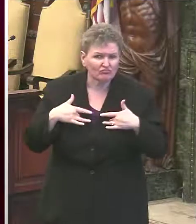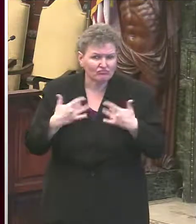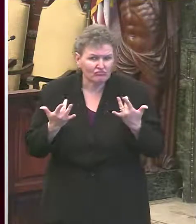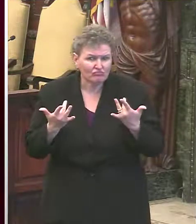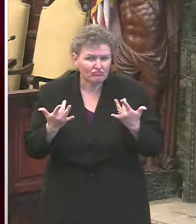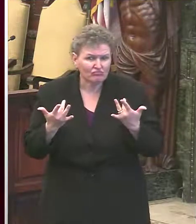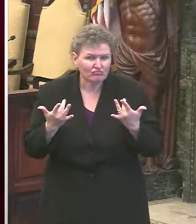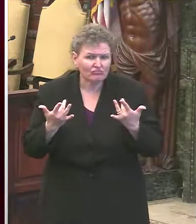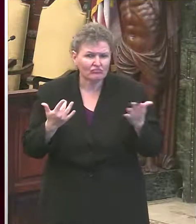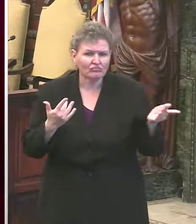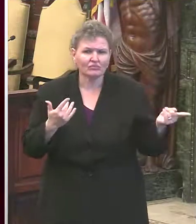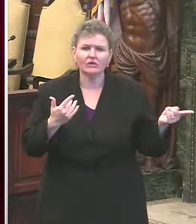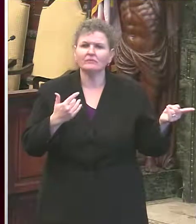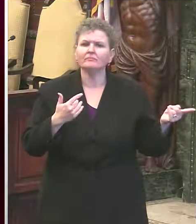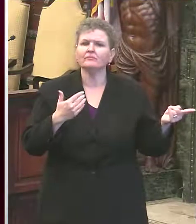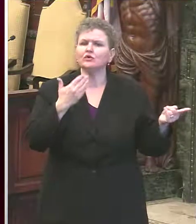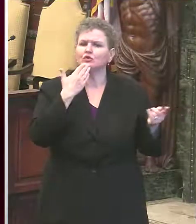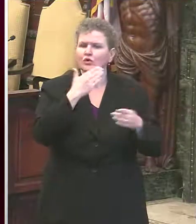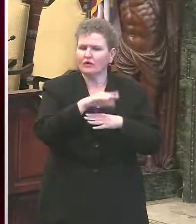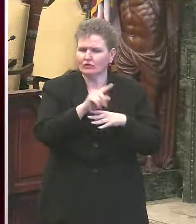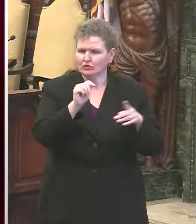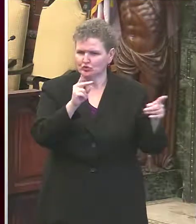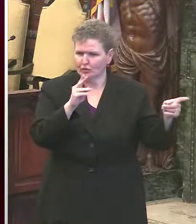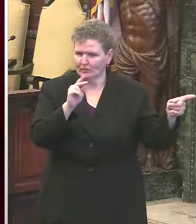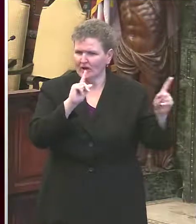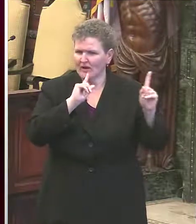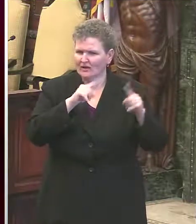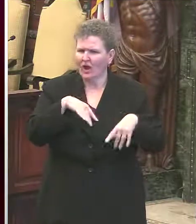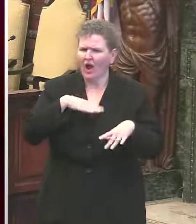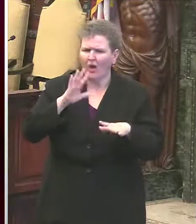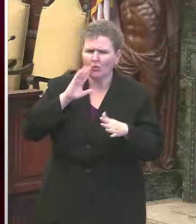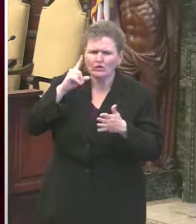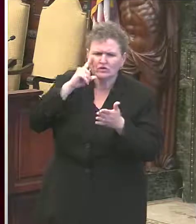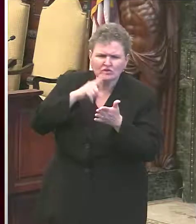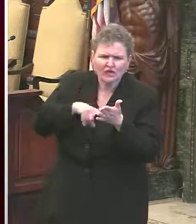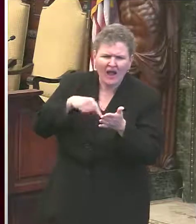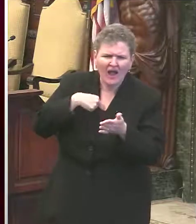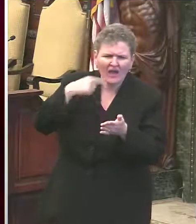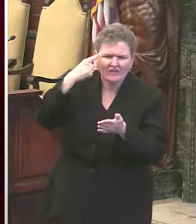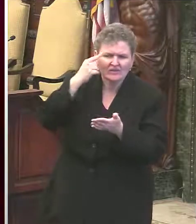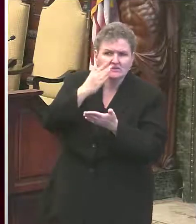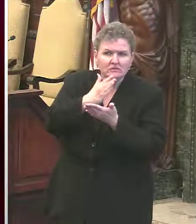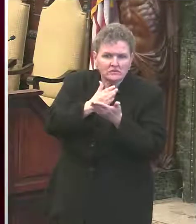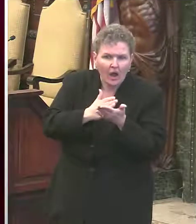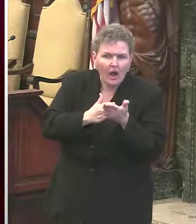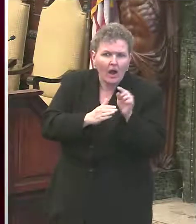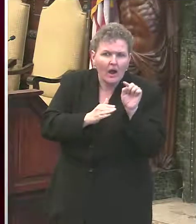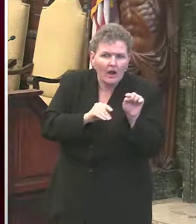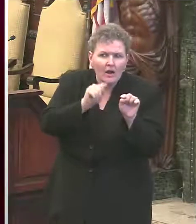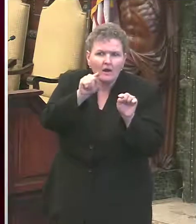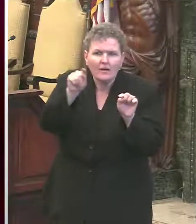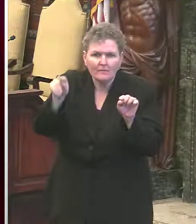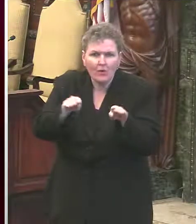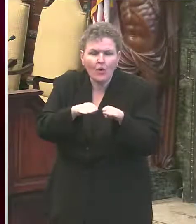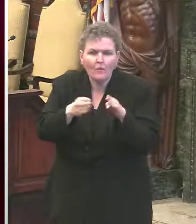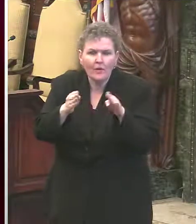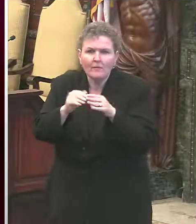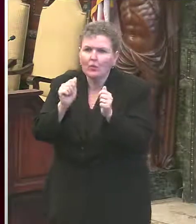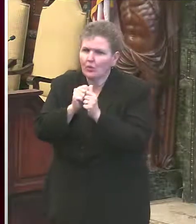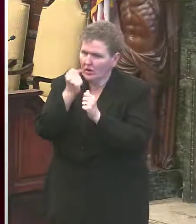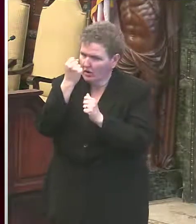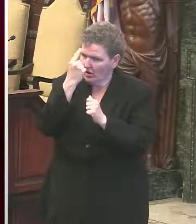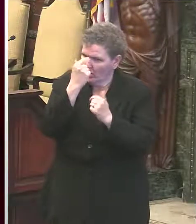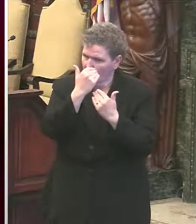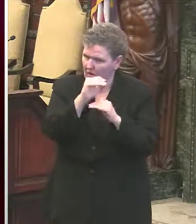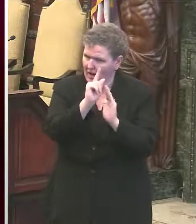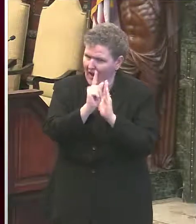Afternoon, Martin. We're going to check on that, but I think some of our centers may have started reopening and doing some limited hours, but we'll check and get back to you on